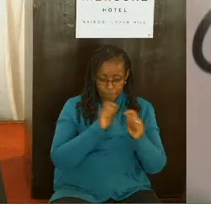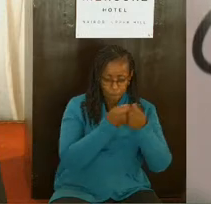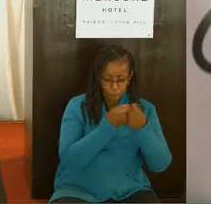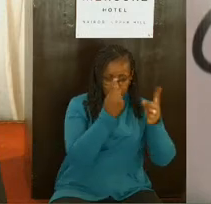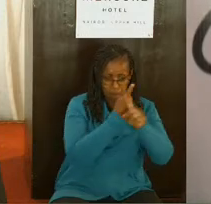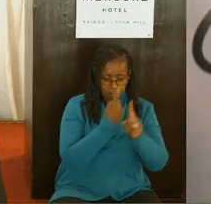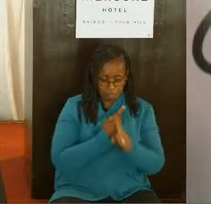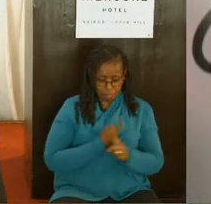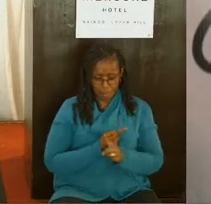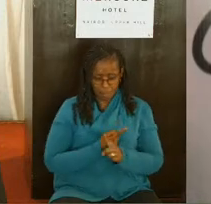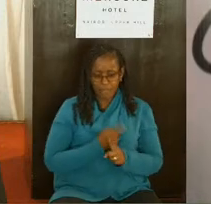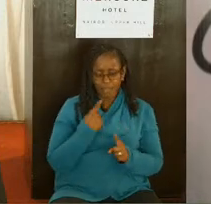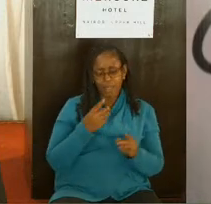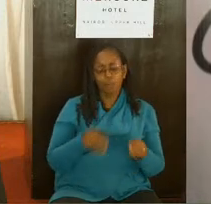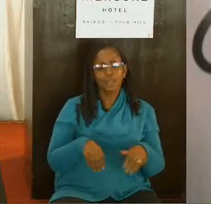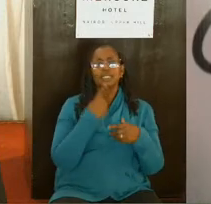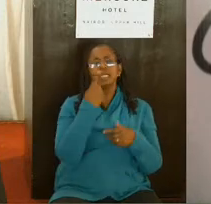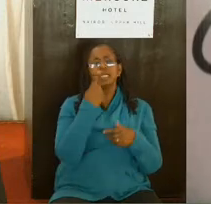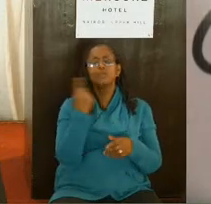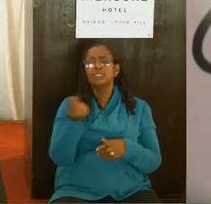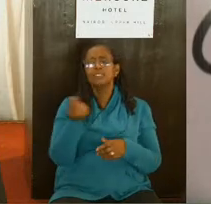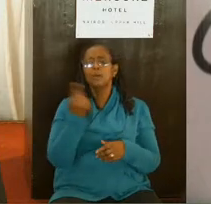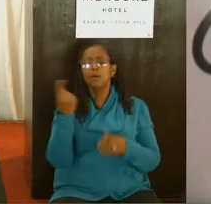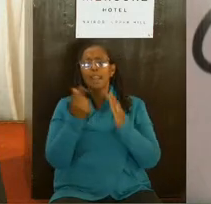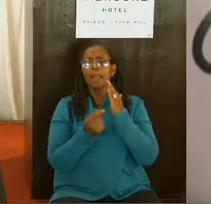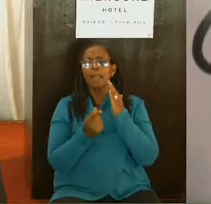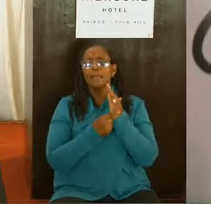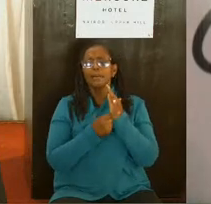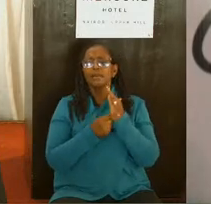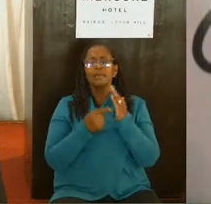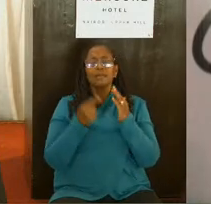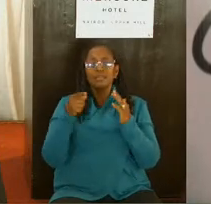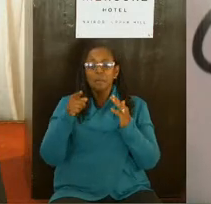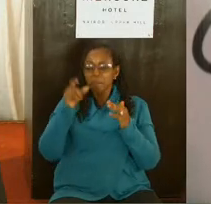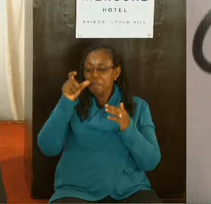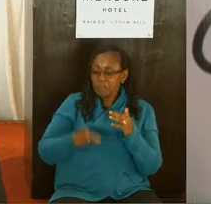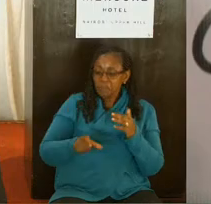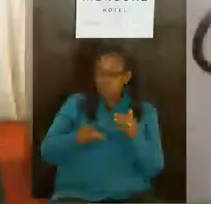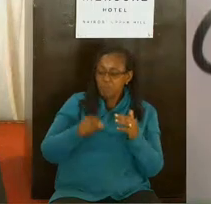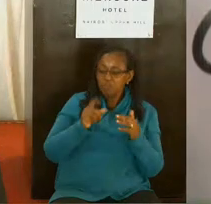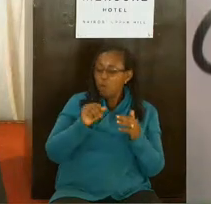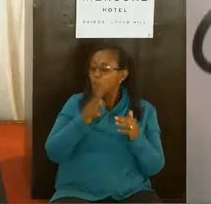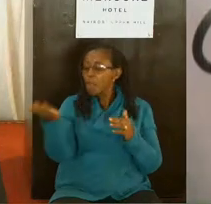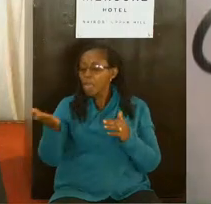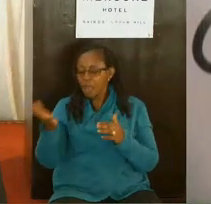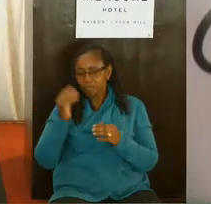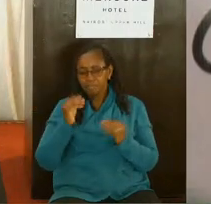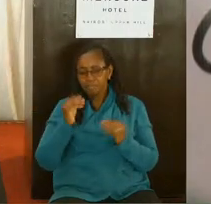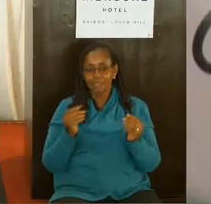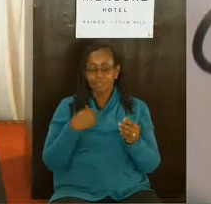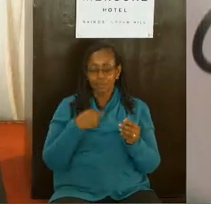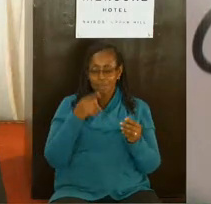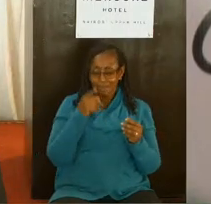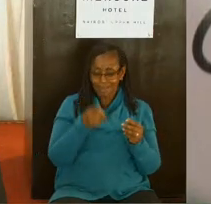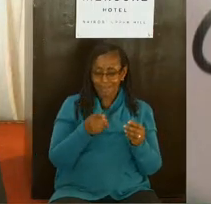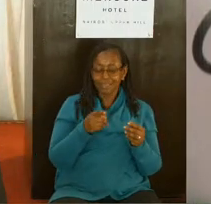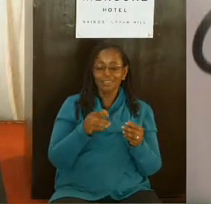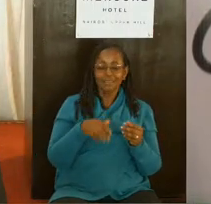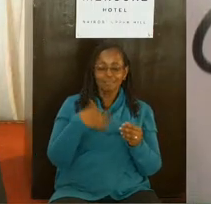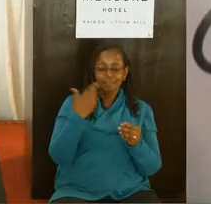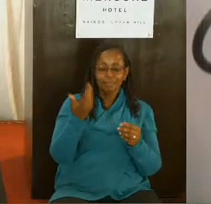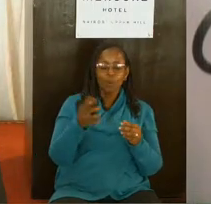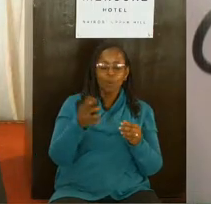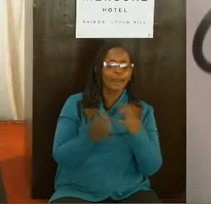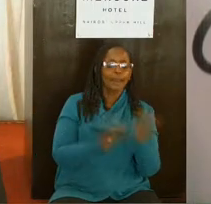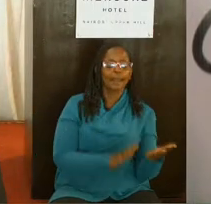particular ethnicity will give you somebody just by name but not necessarily that this is so and so so this thing is going even to die naturally